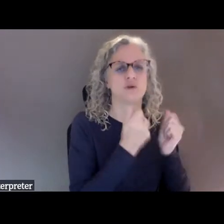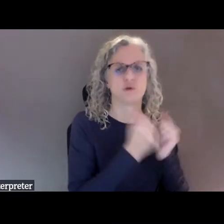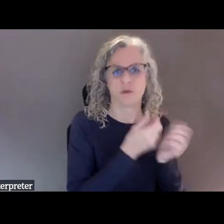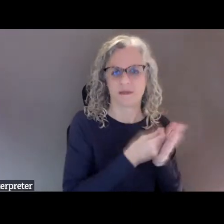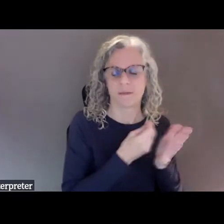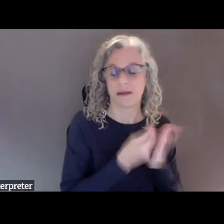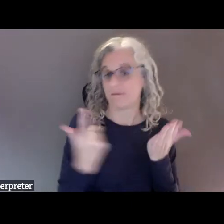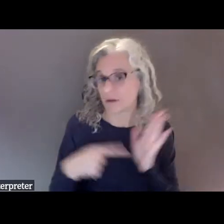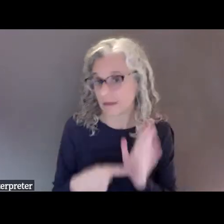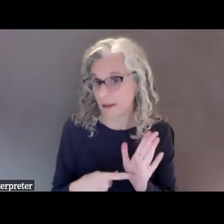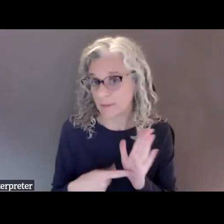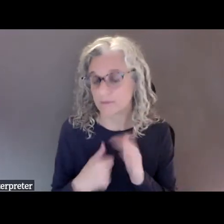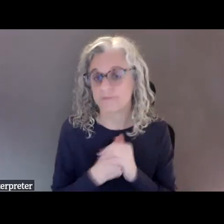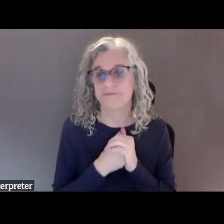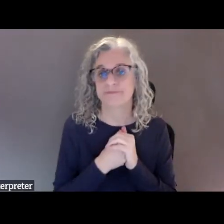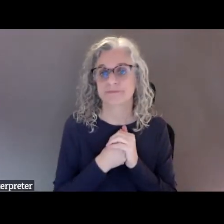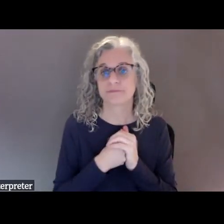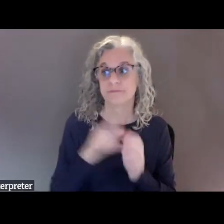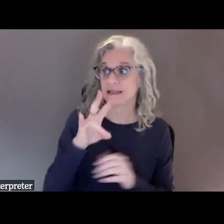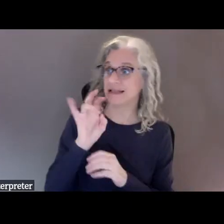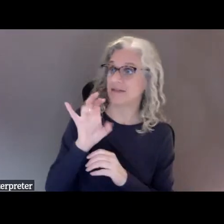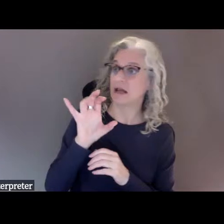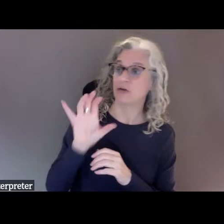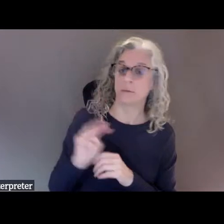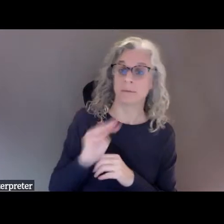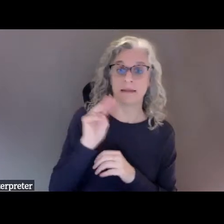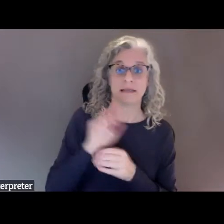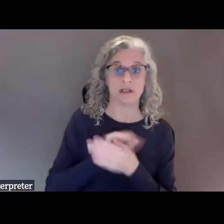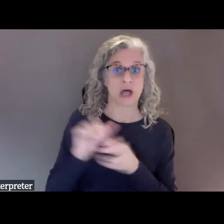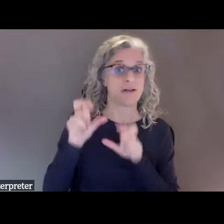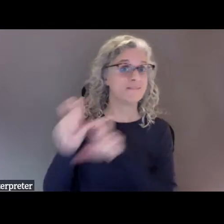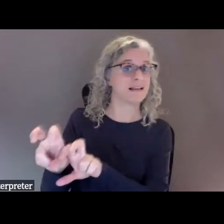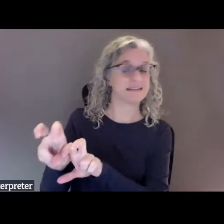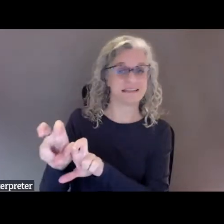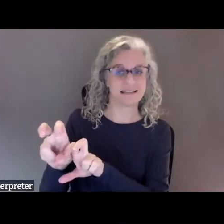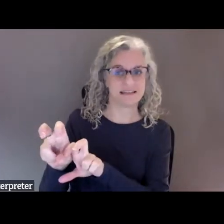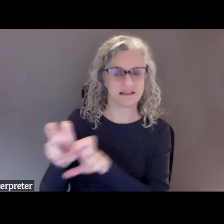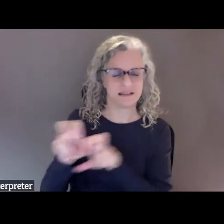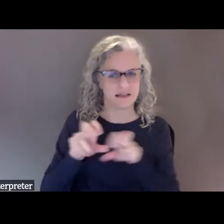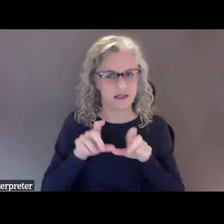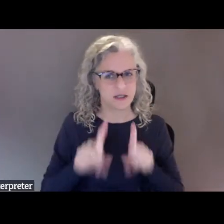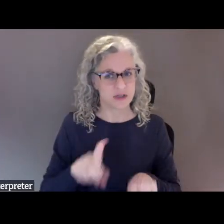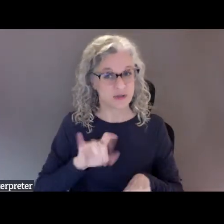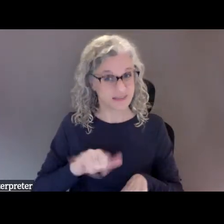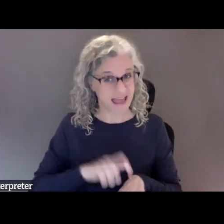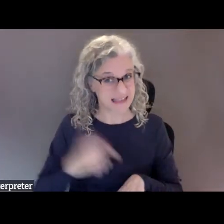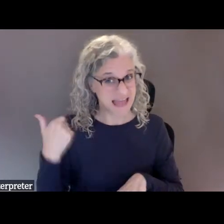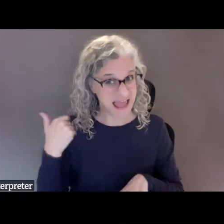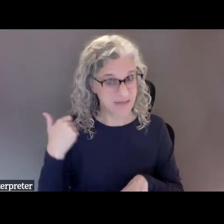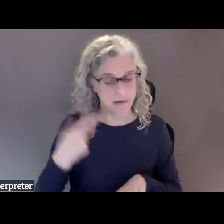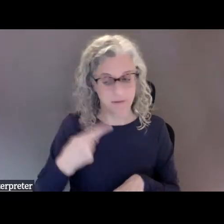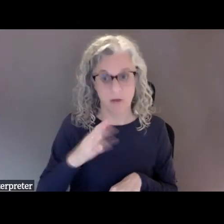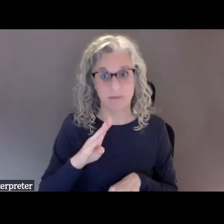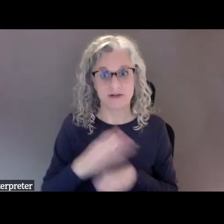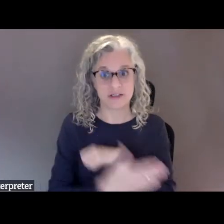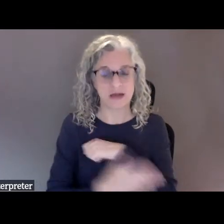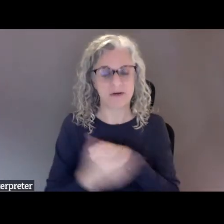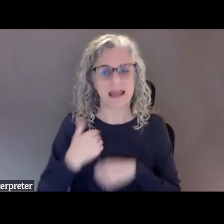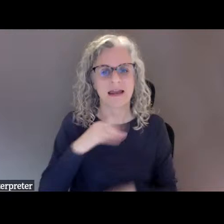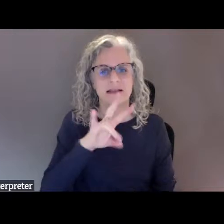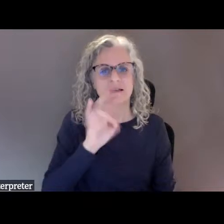example, this $700 million was invested at a time where Palm Beach County had a $732